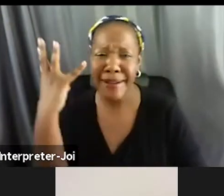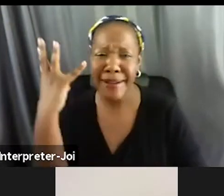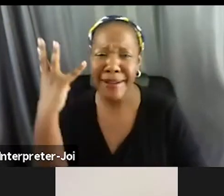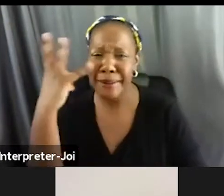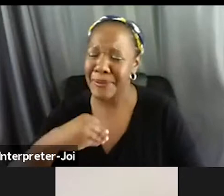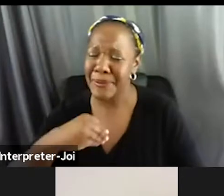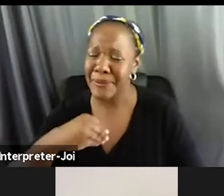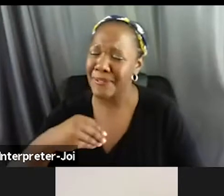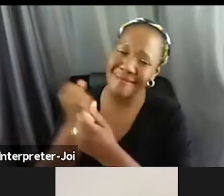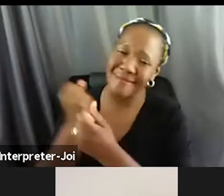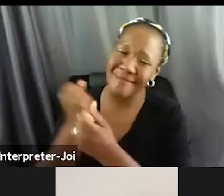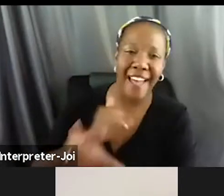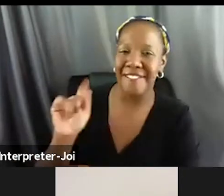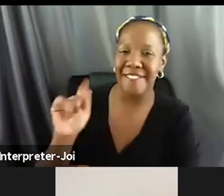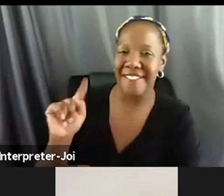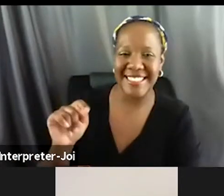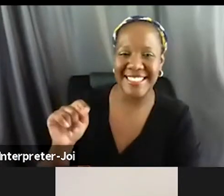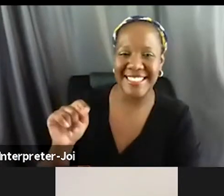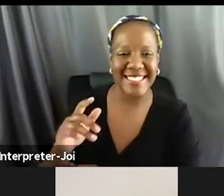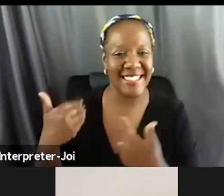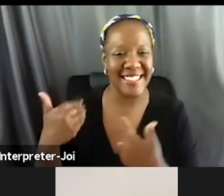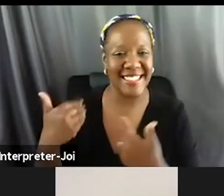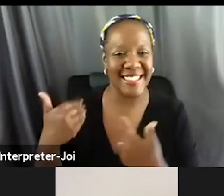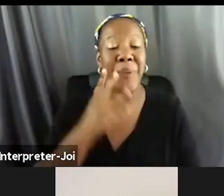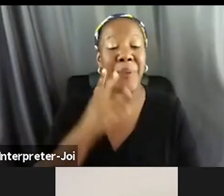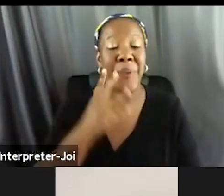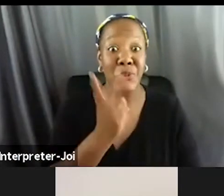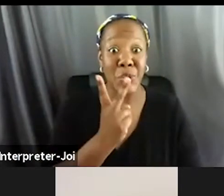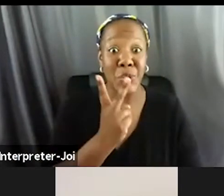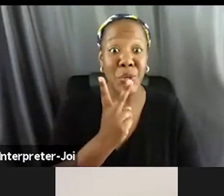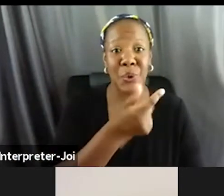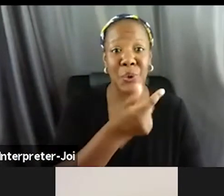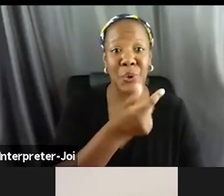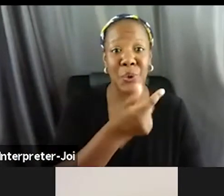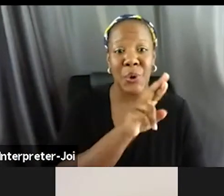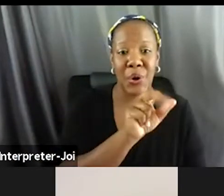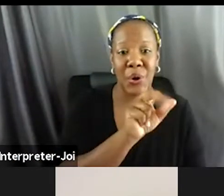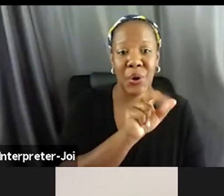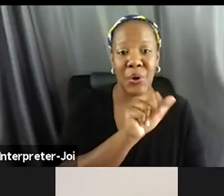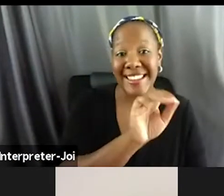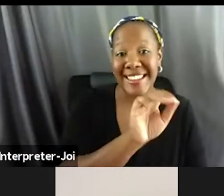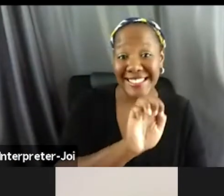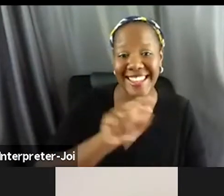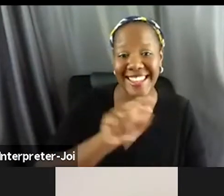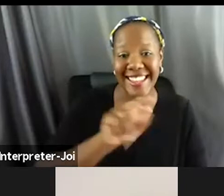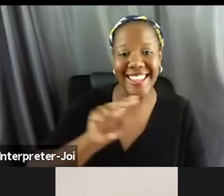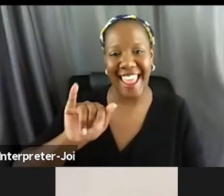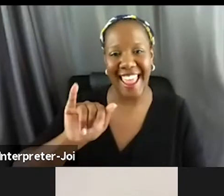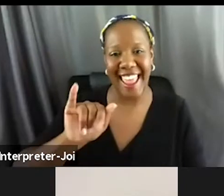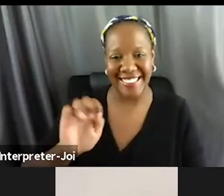up, if we have, I'm like, it's a twofer. We have Gracie and Natalie together.